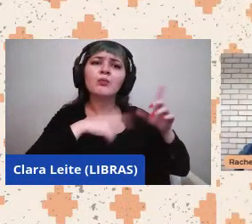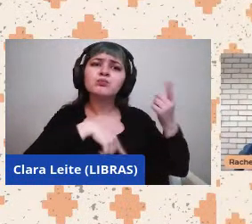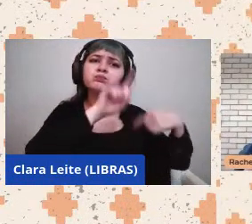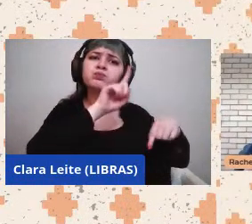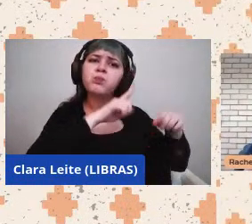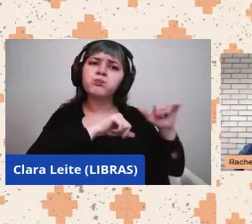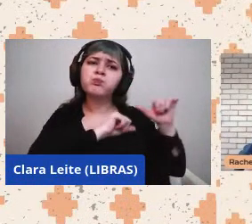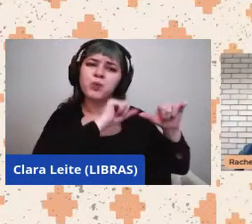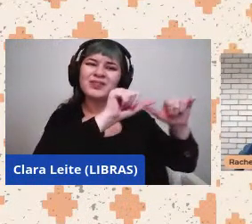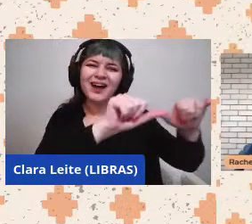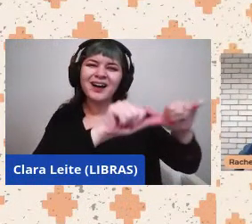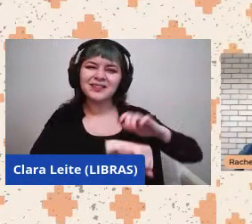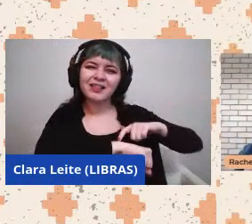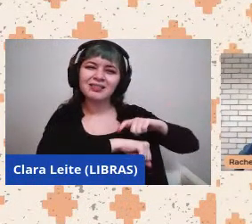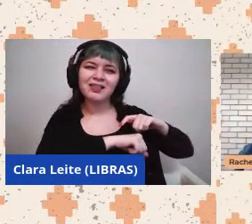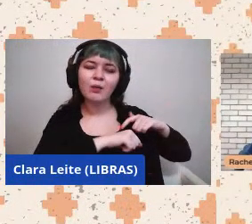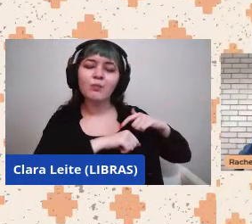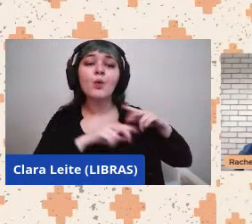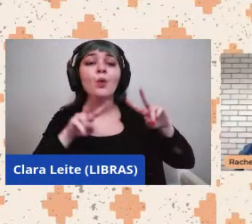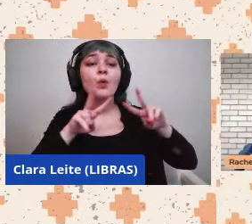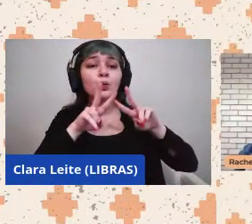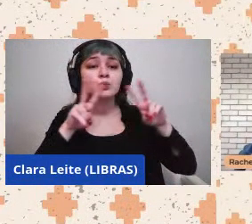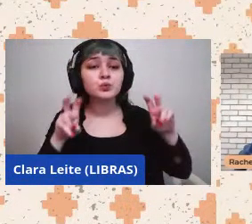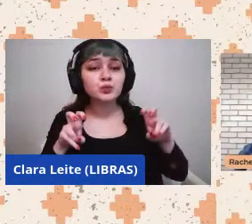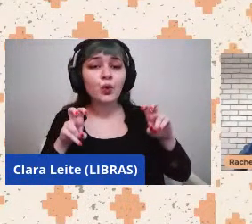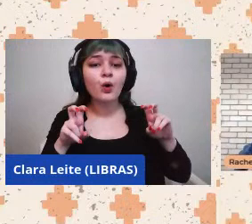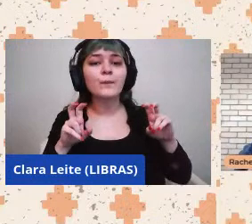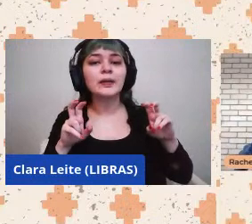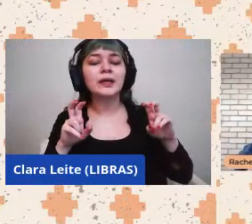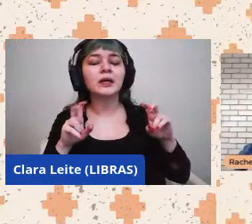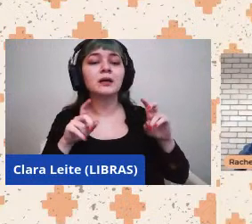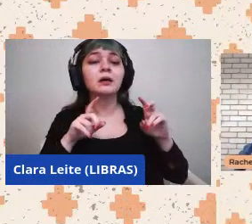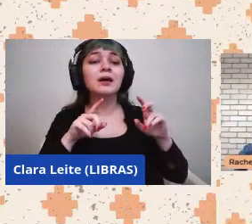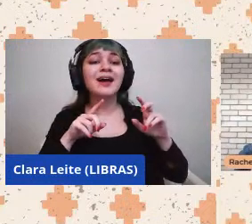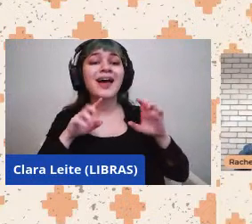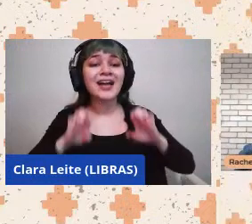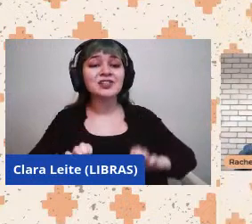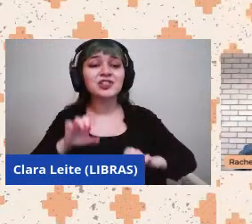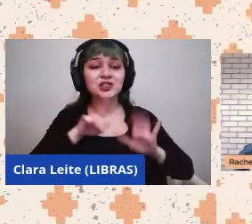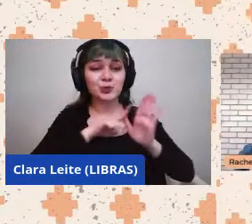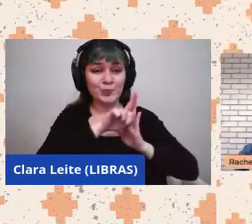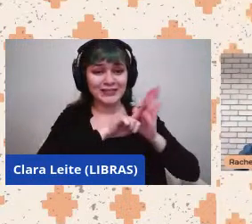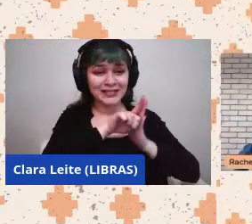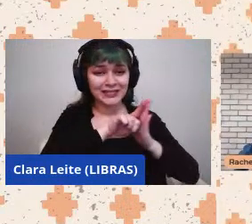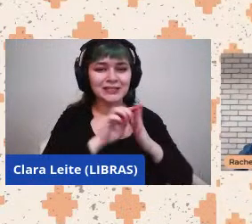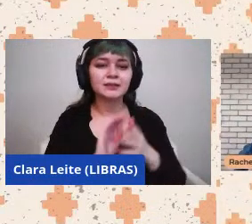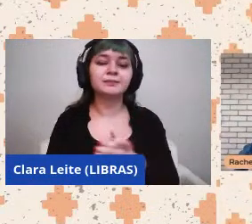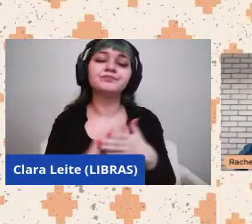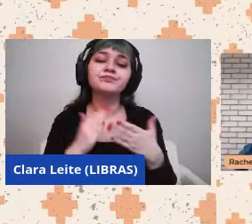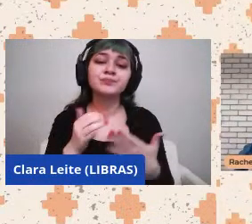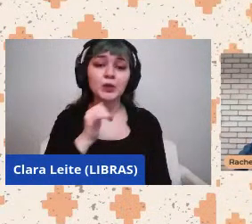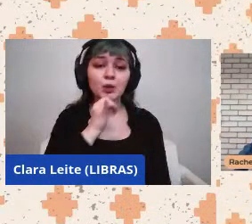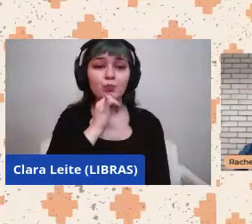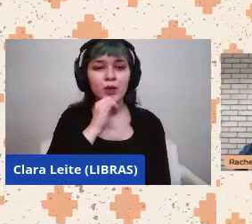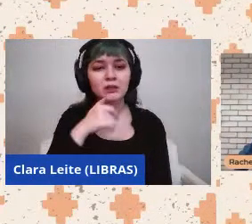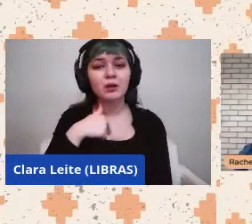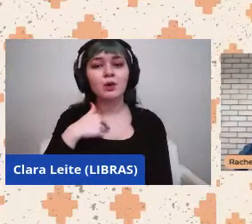over time with respect to research ethics. So, I suppose when